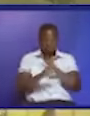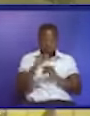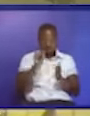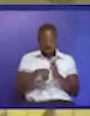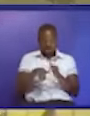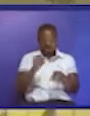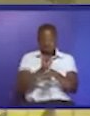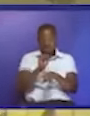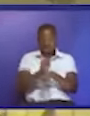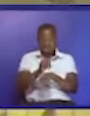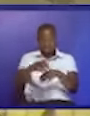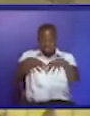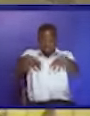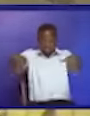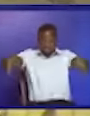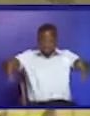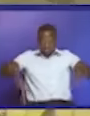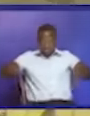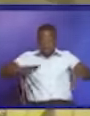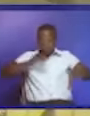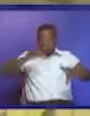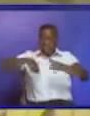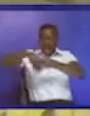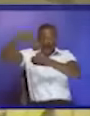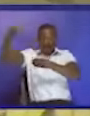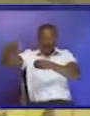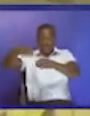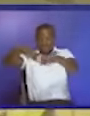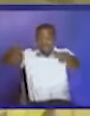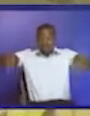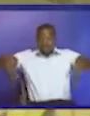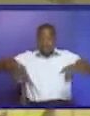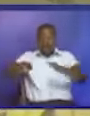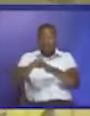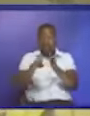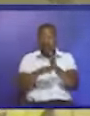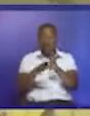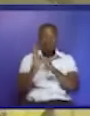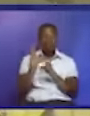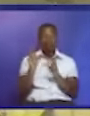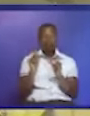of God is to bring you into the will of God.